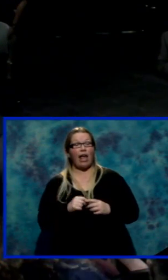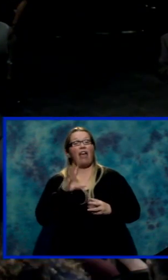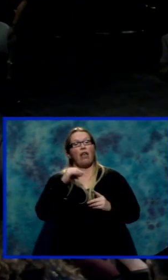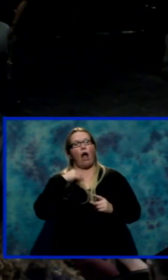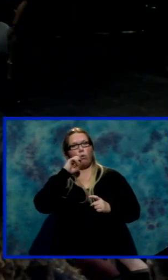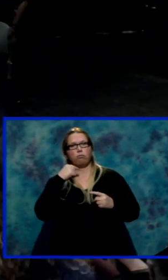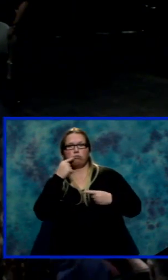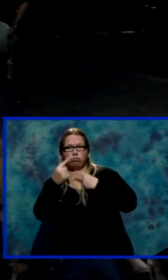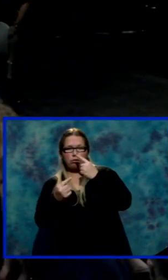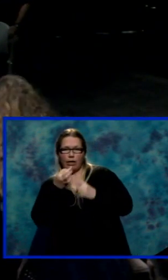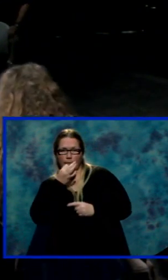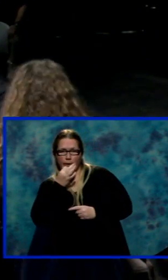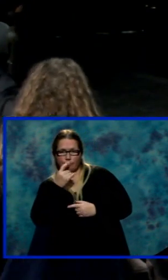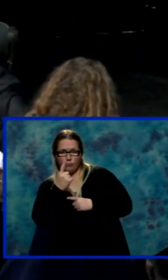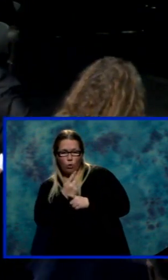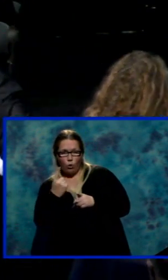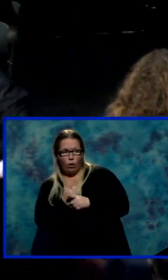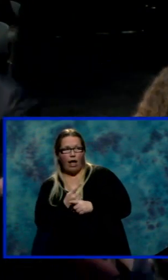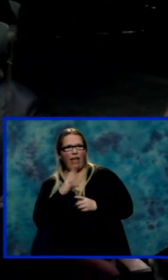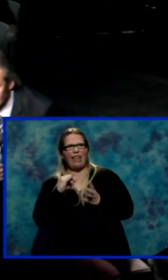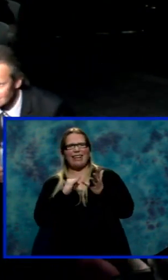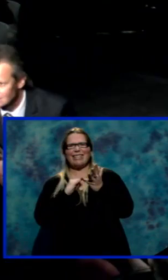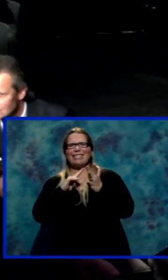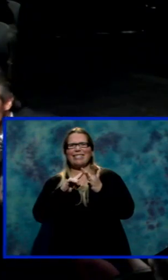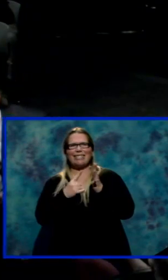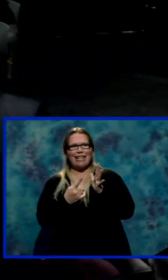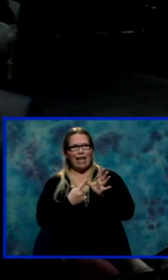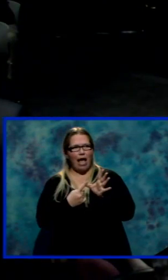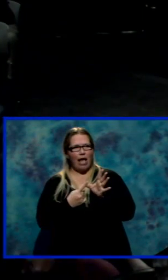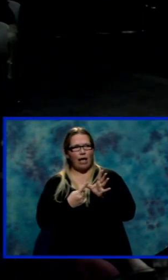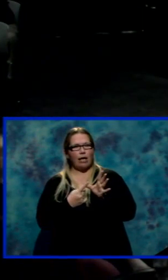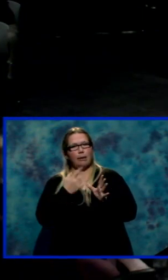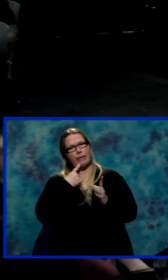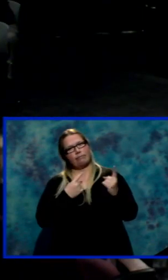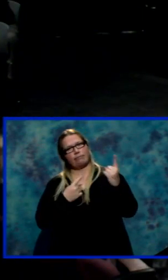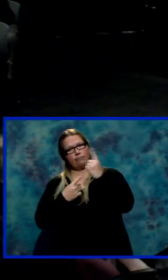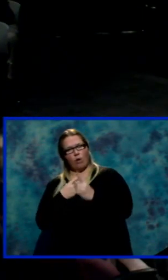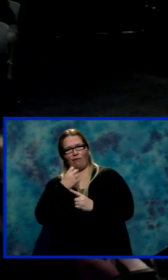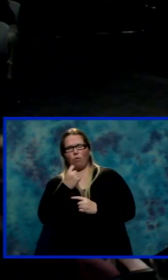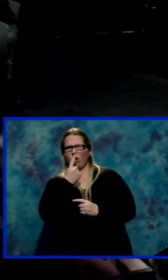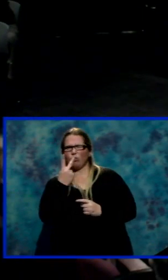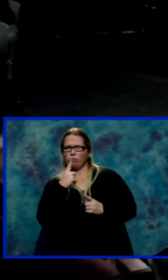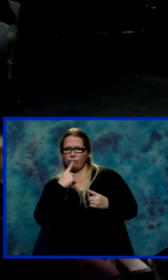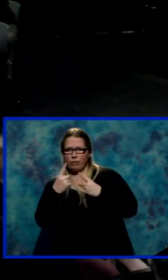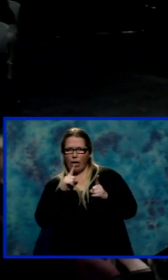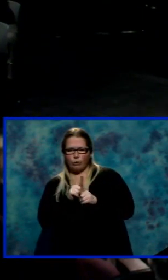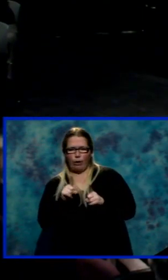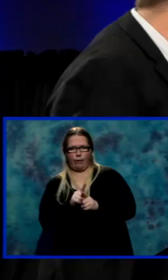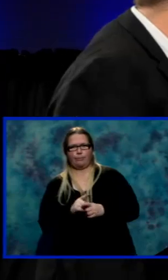bit, and I think, Sia, where are you? Come forward. You have one too. Thanks,